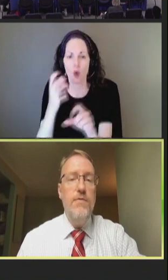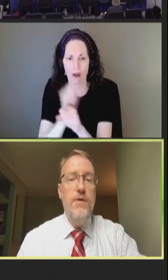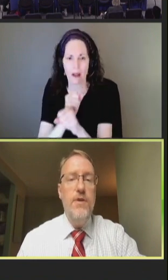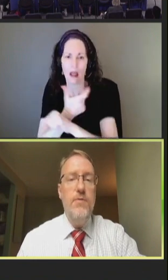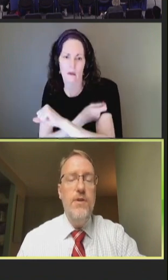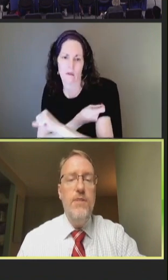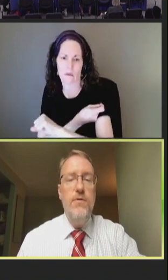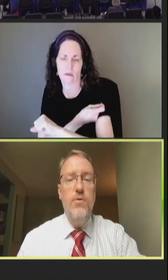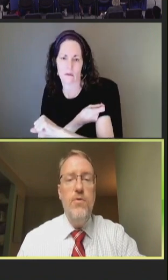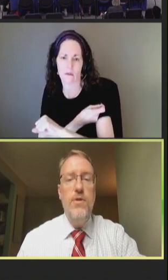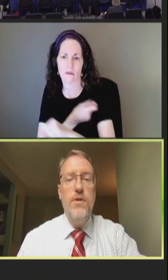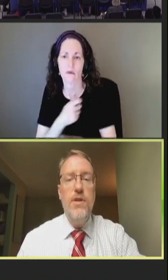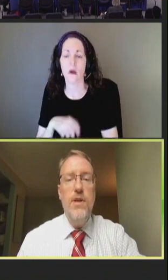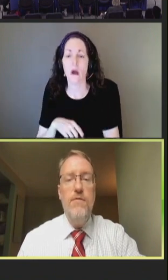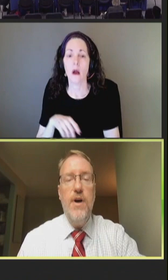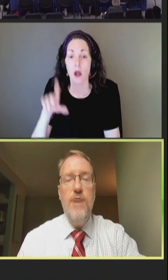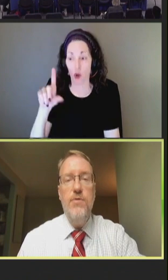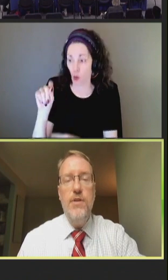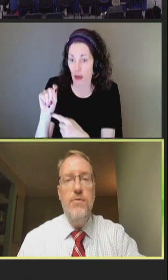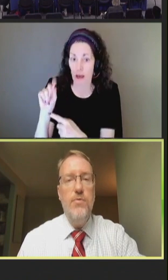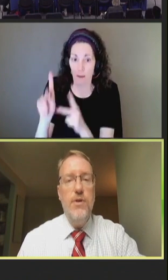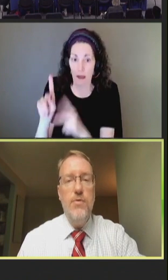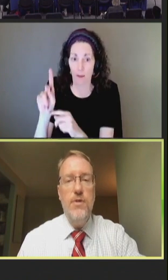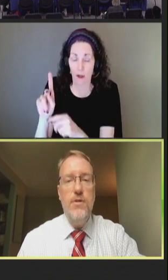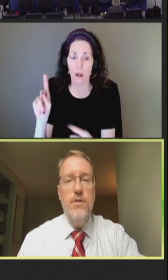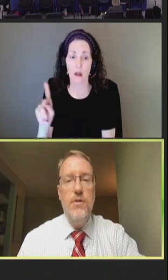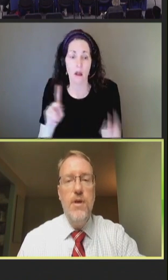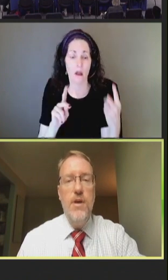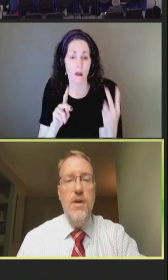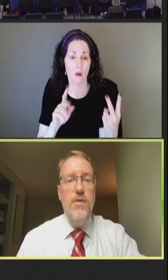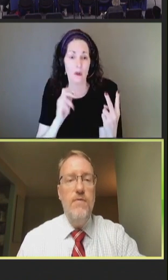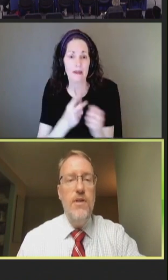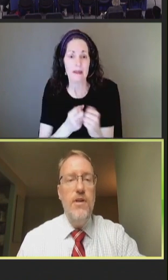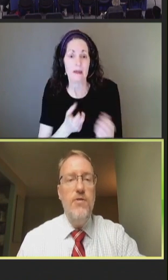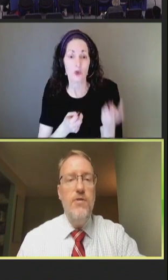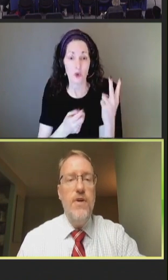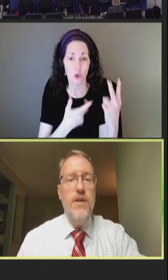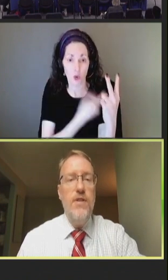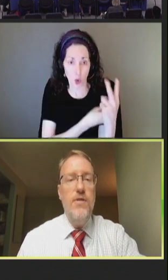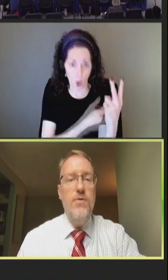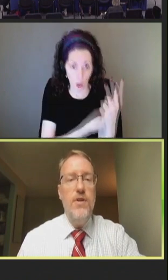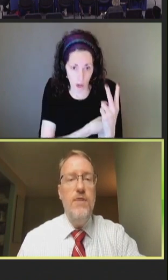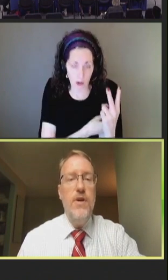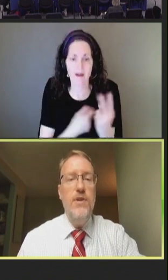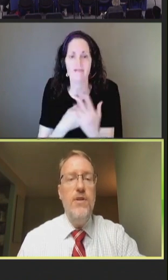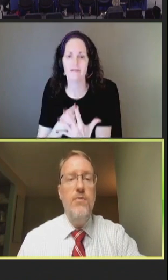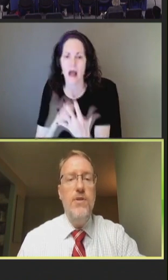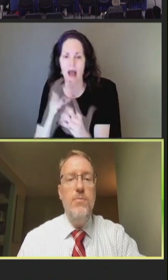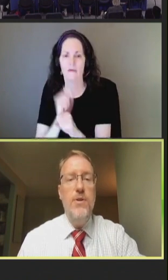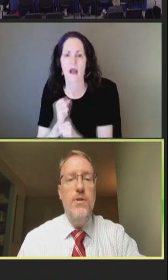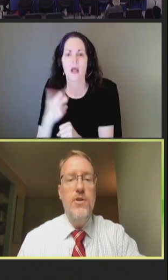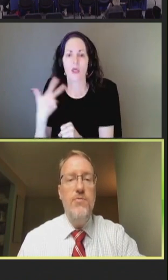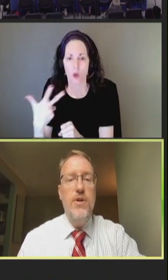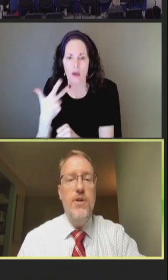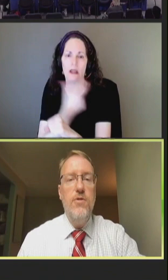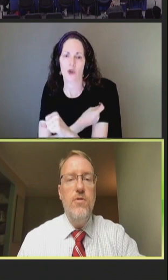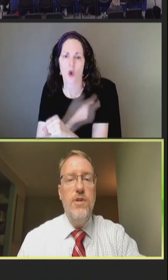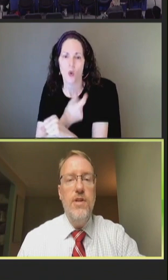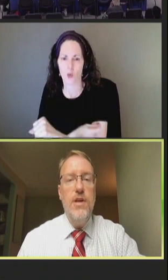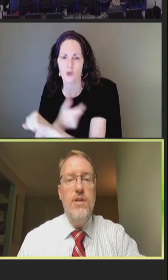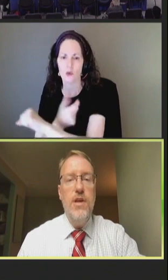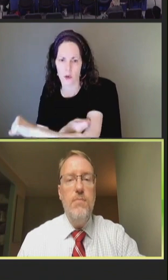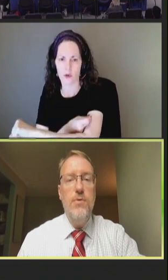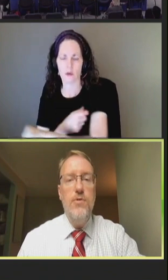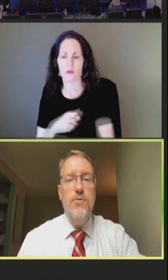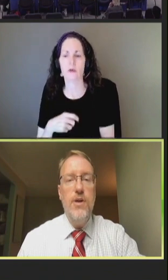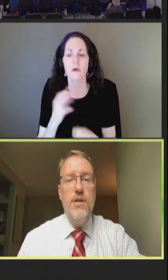20, 15 received 2 doses and 5 received 3 doses. The investigators found that 13 vaccine recipients generated